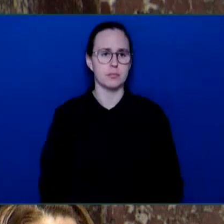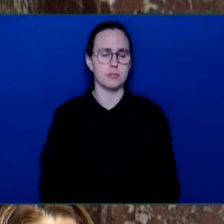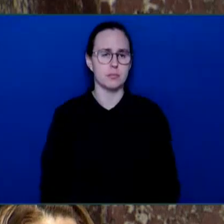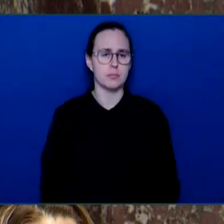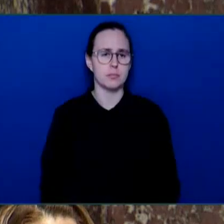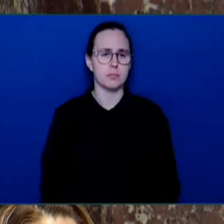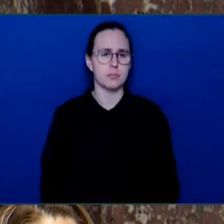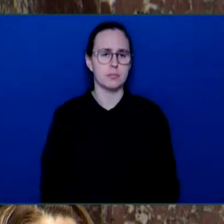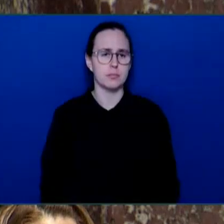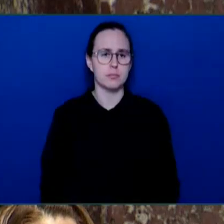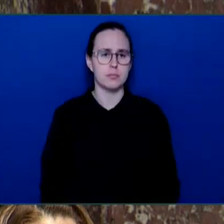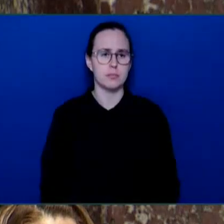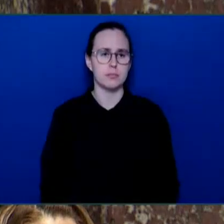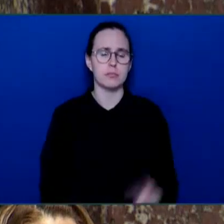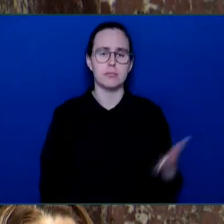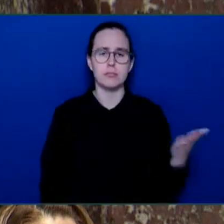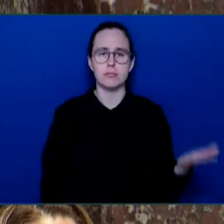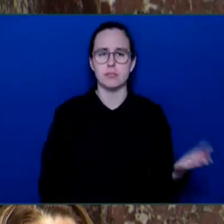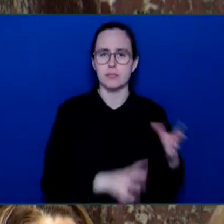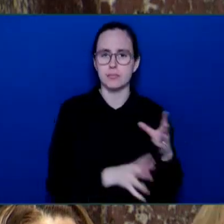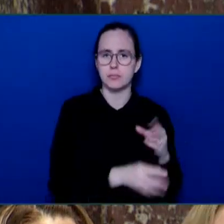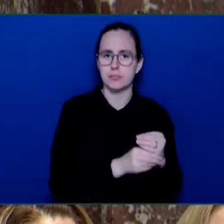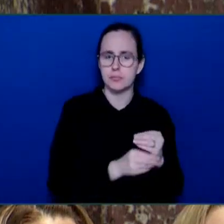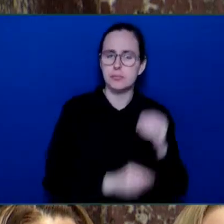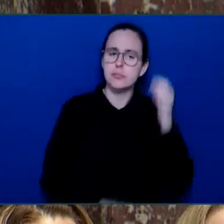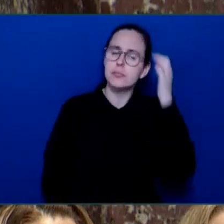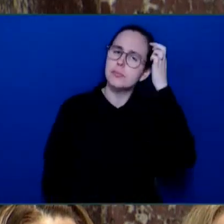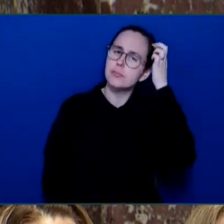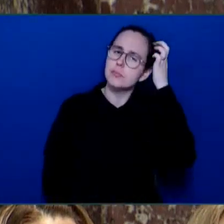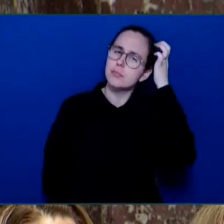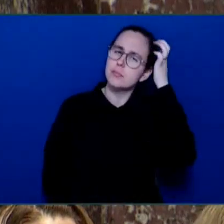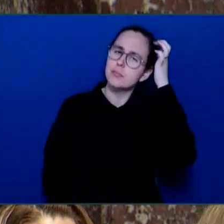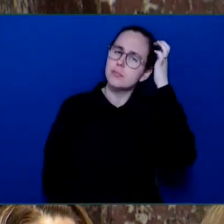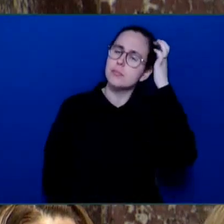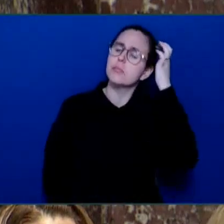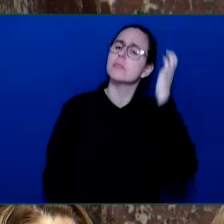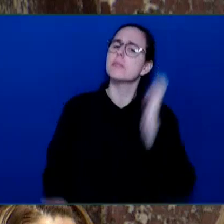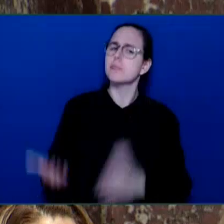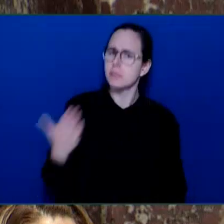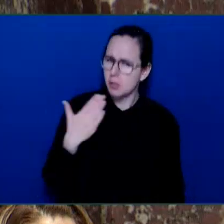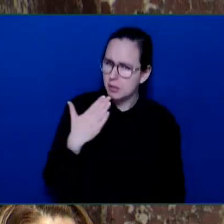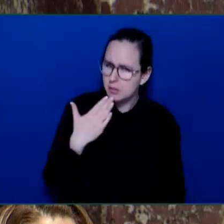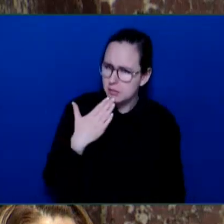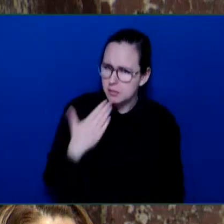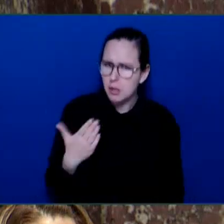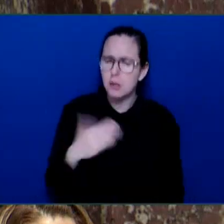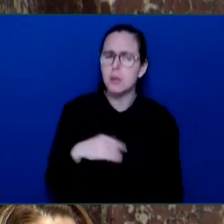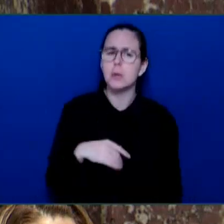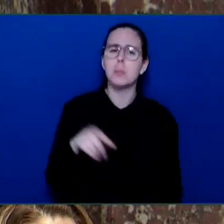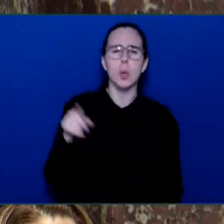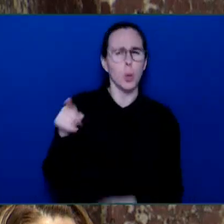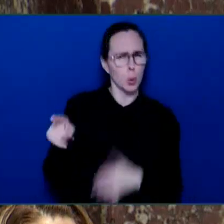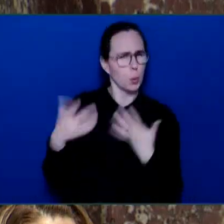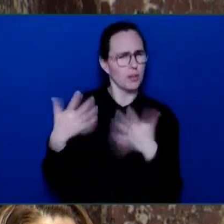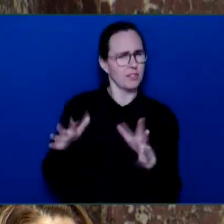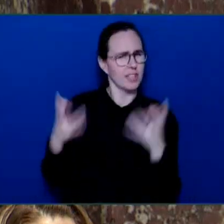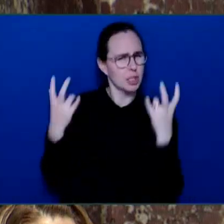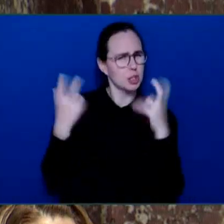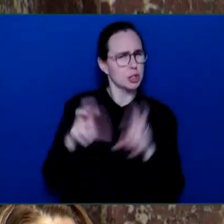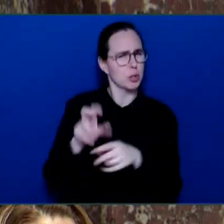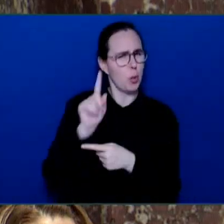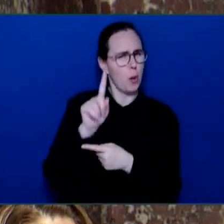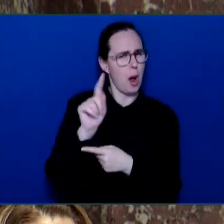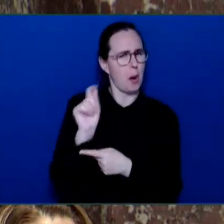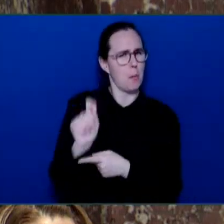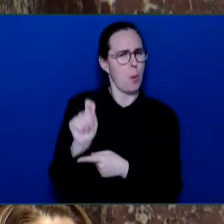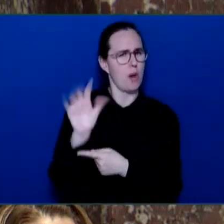this government has given $1.5 million for the project without even asking for the application. But, Mr. Speaker, clearly this NDP